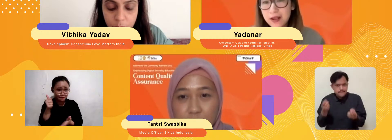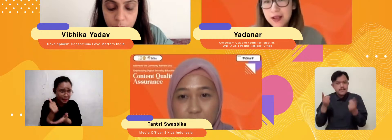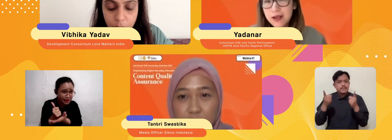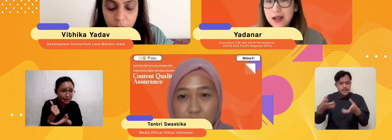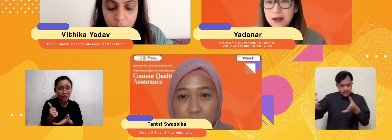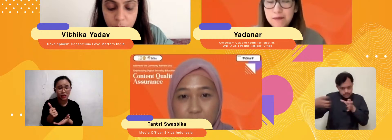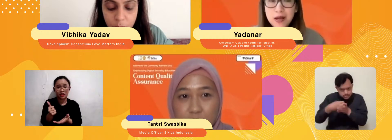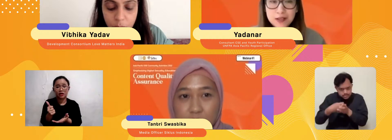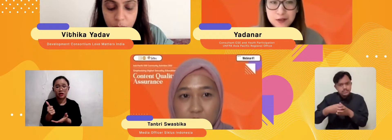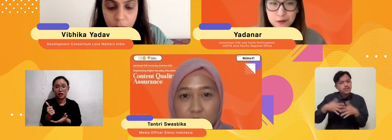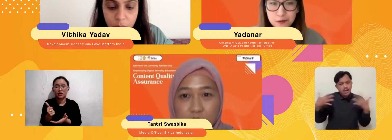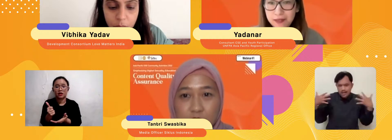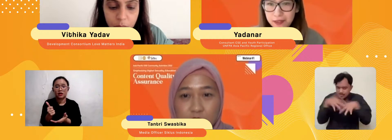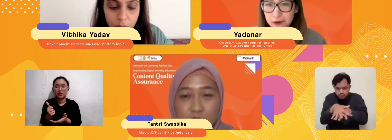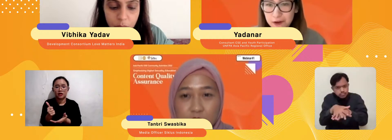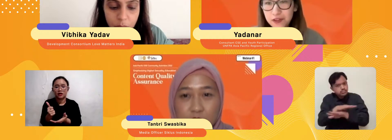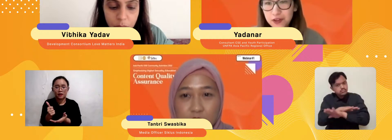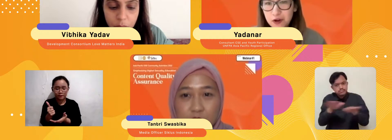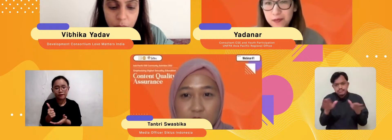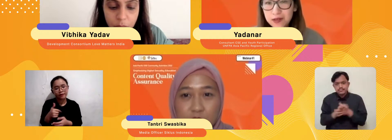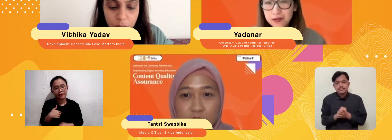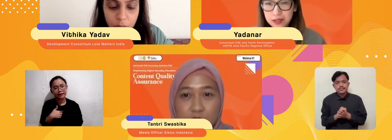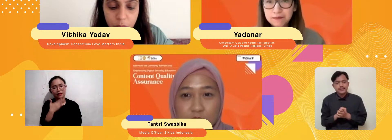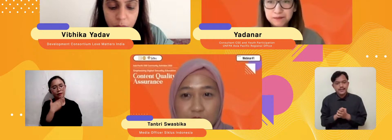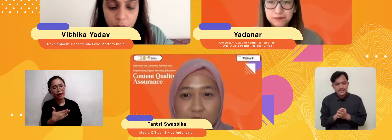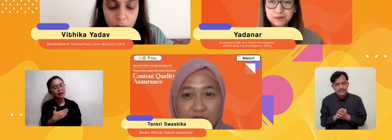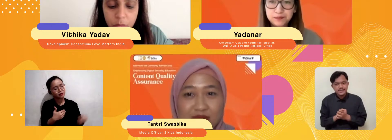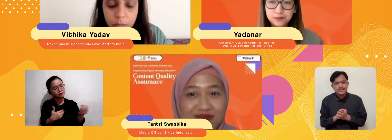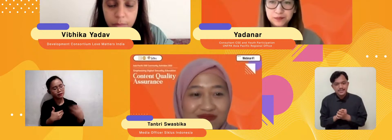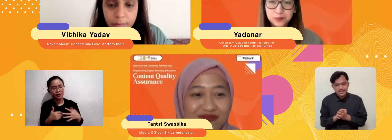Ed Bagaso, and thank you for the comment.